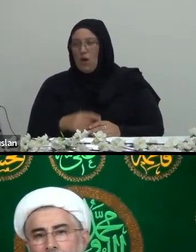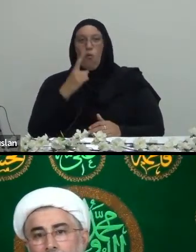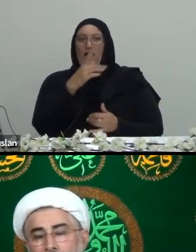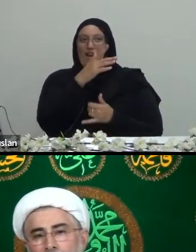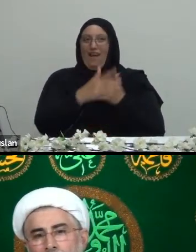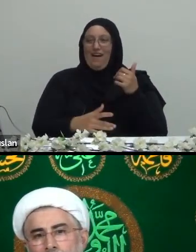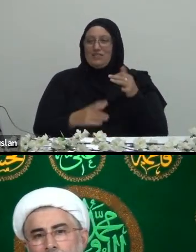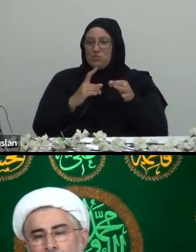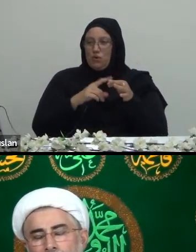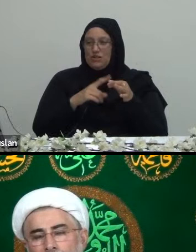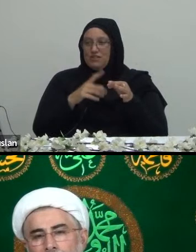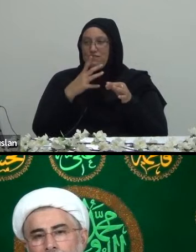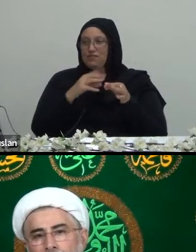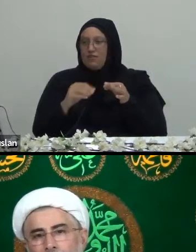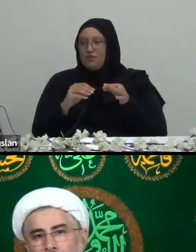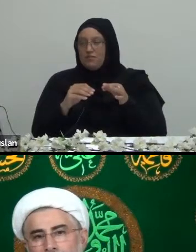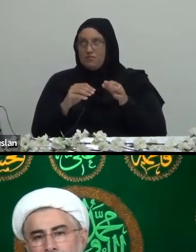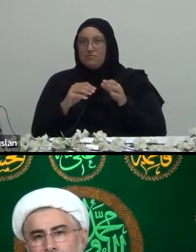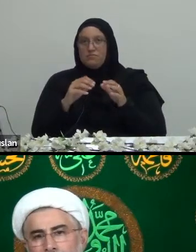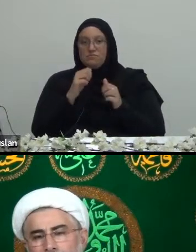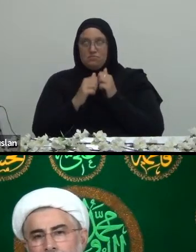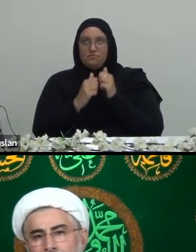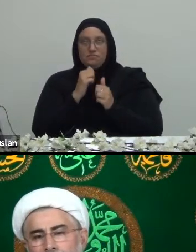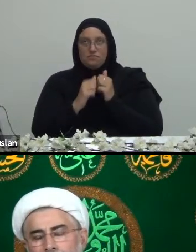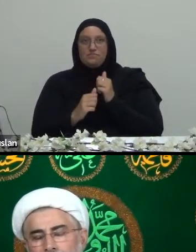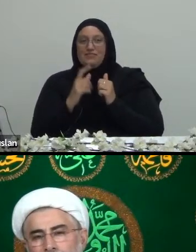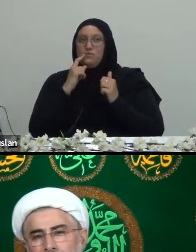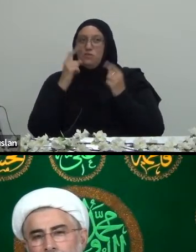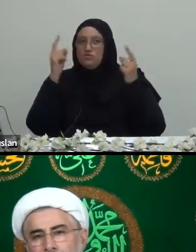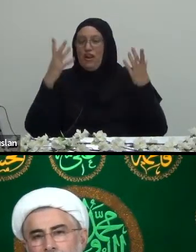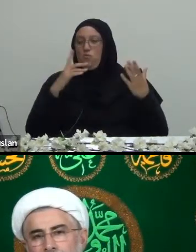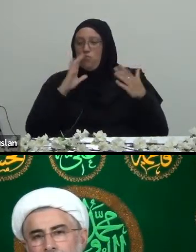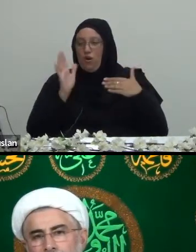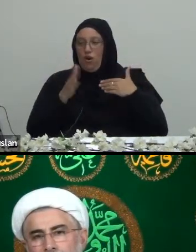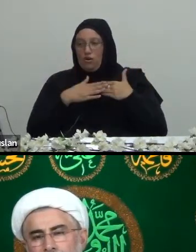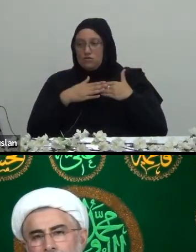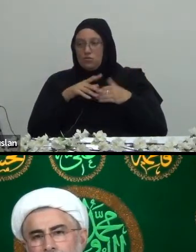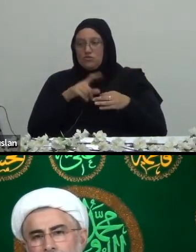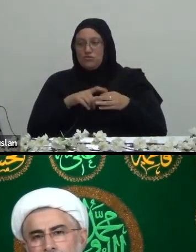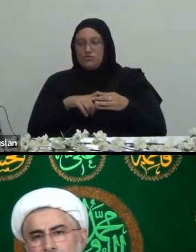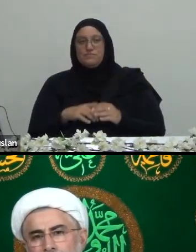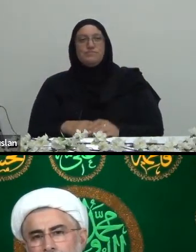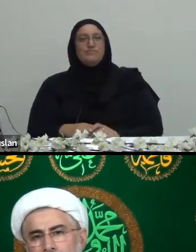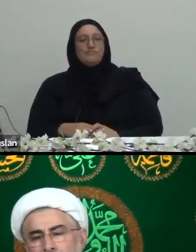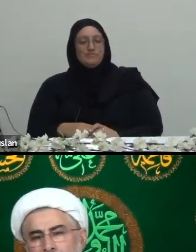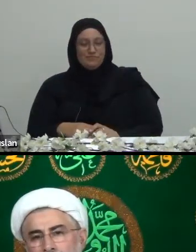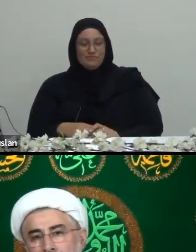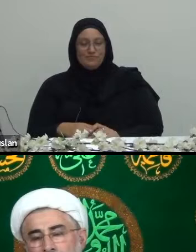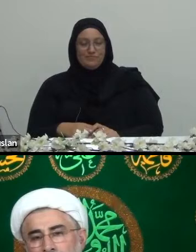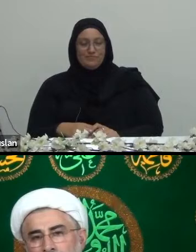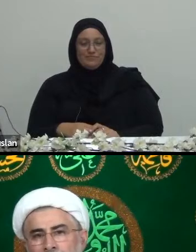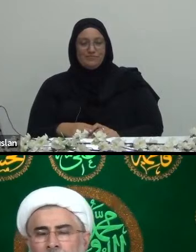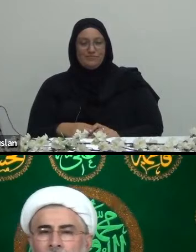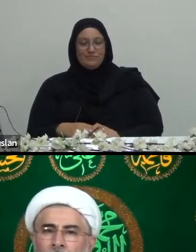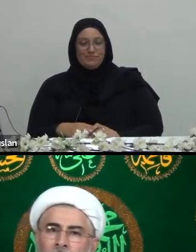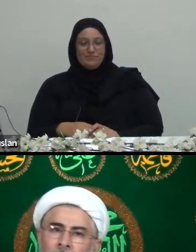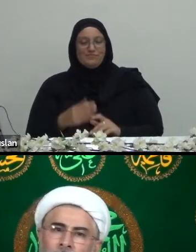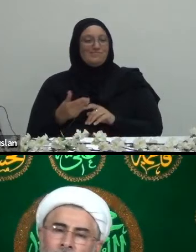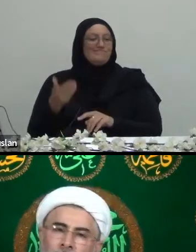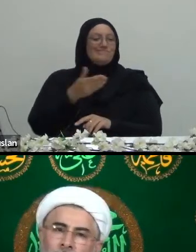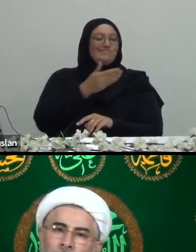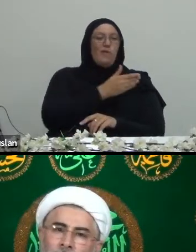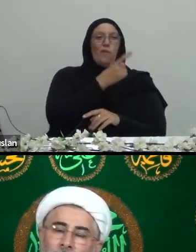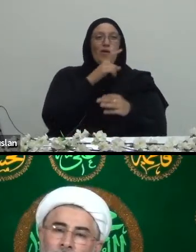and inshallah we'll close the session for tonight. Sheikh, no, this is just going back to one of the previous questions that was